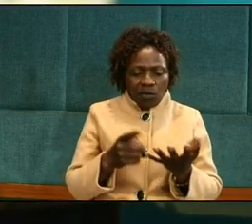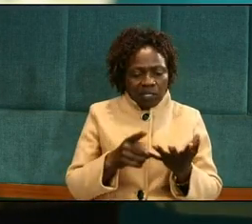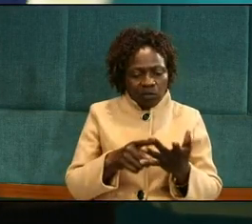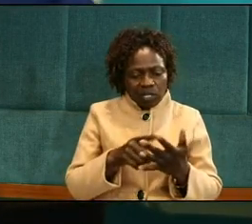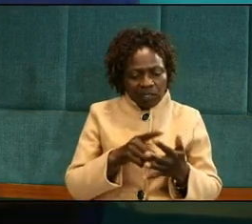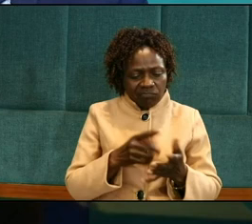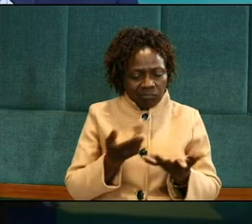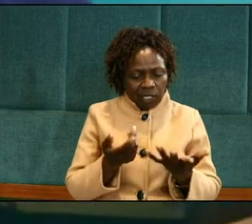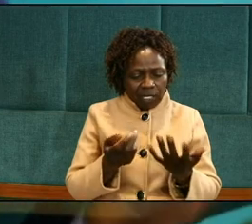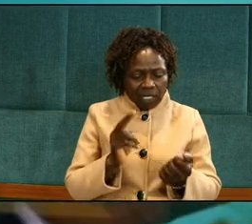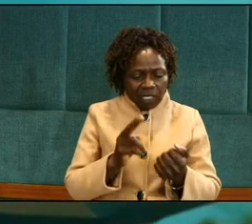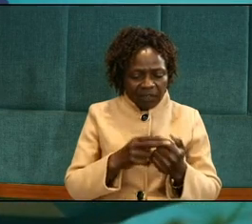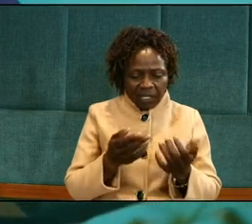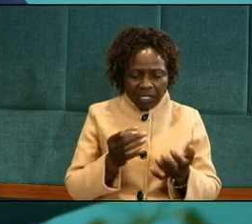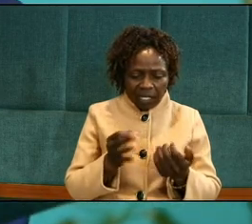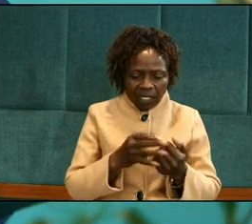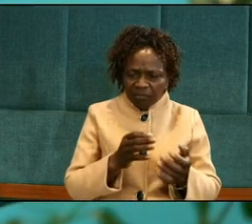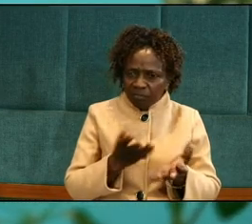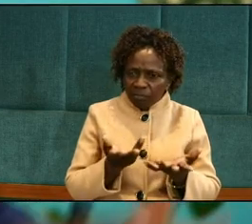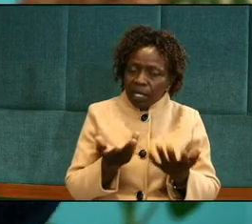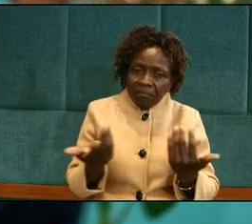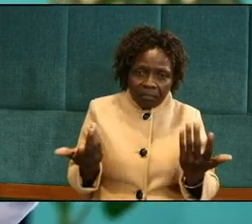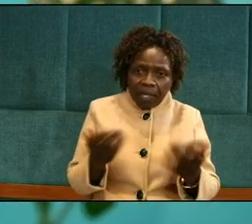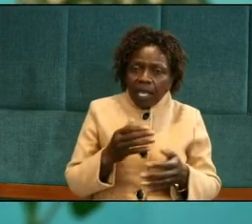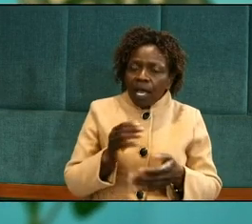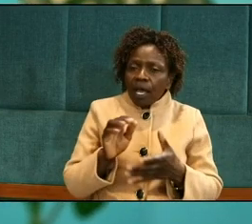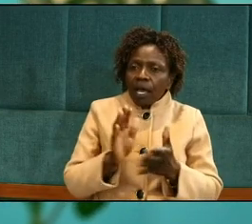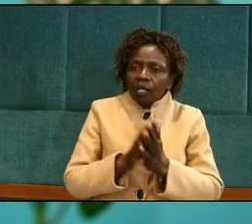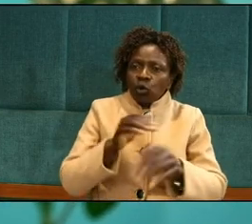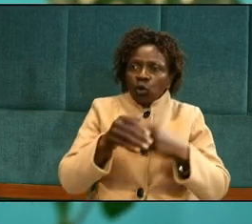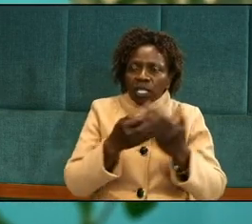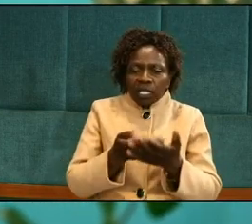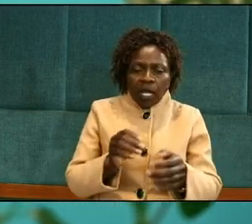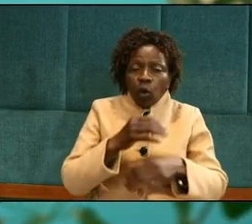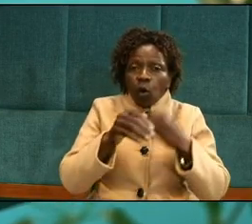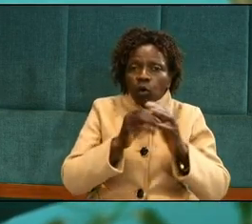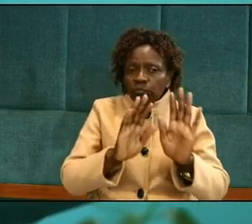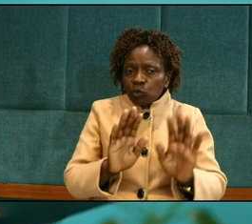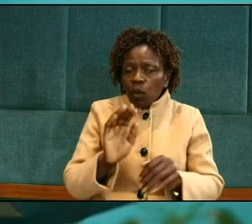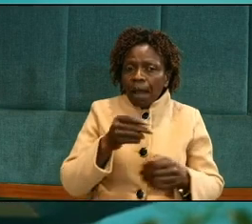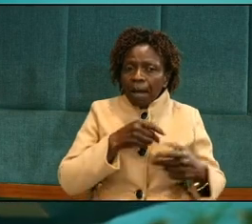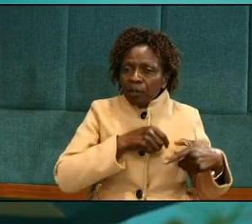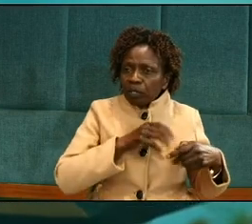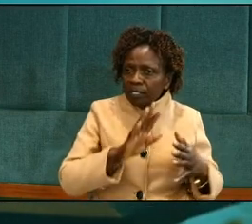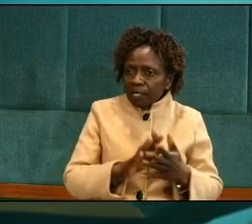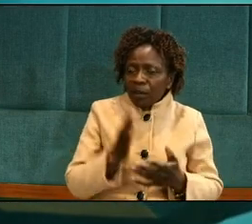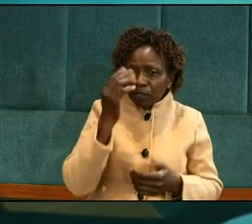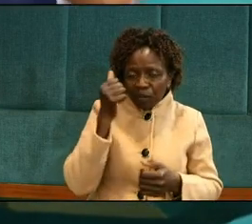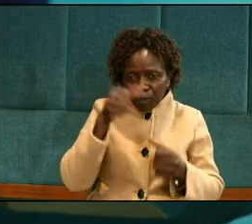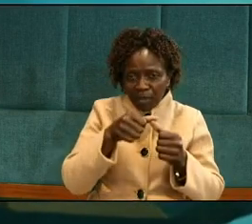1, 2, 3, 7, 8, 9, 10. And all these are ranked as your partners. But I want to remind you, my brothers and